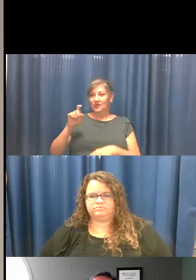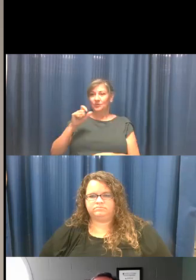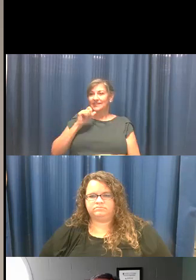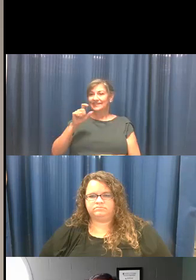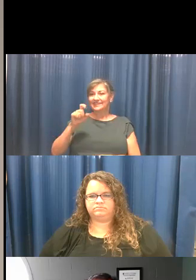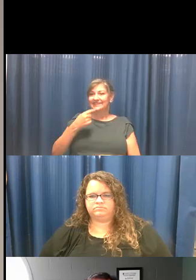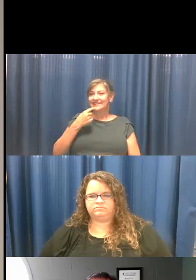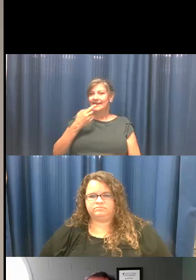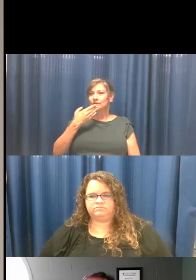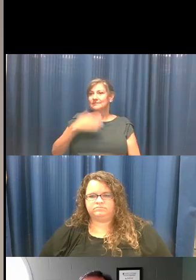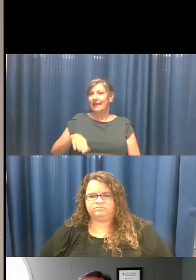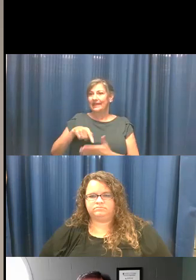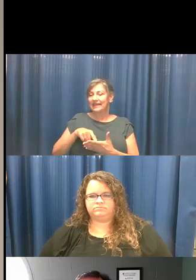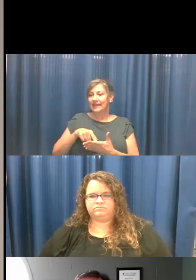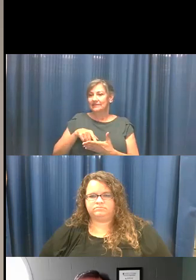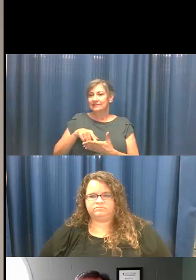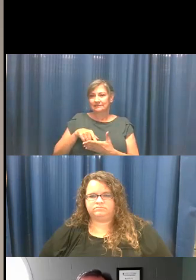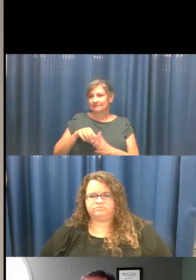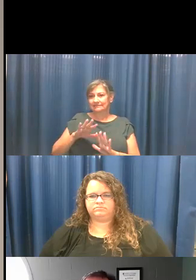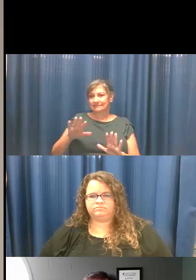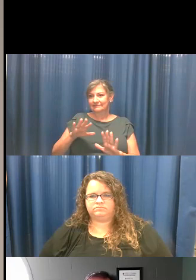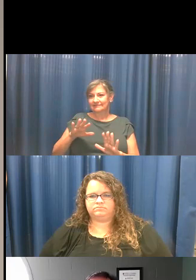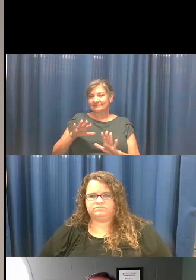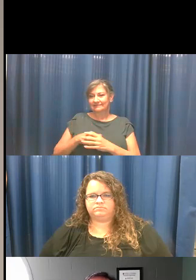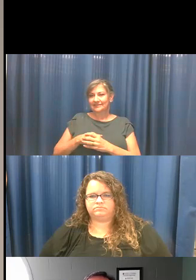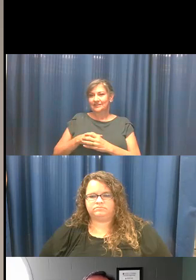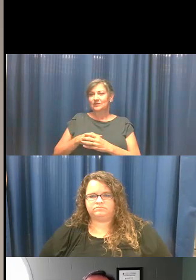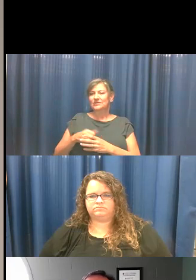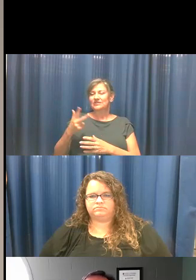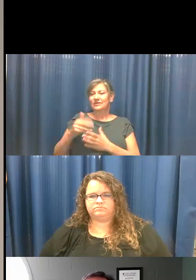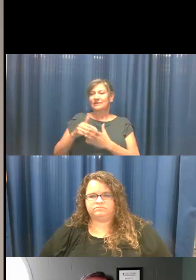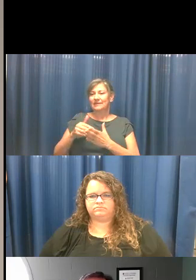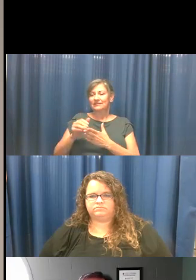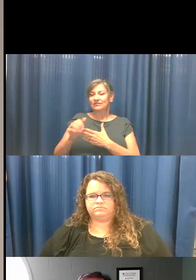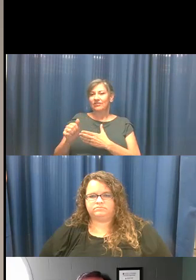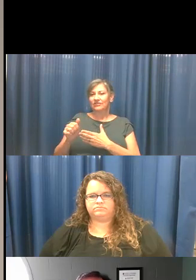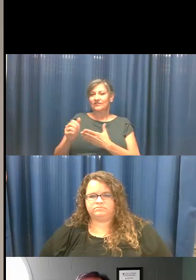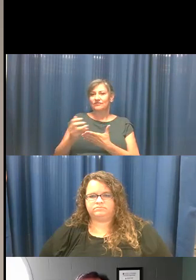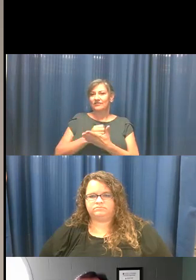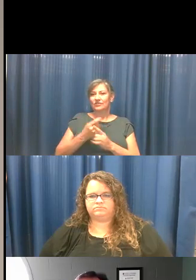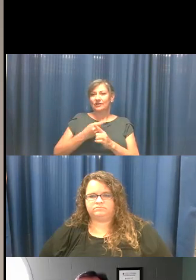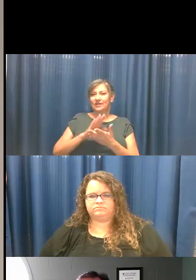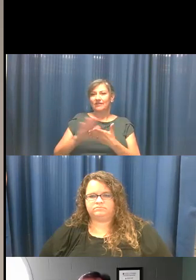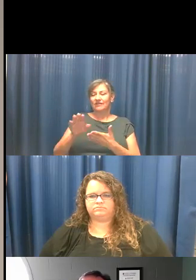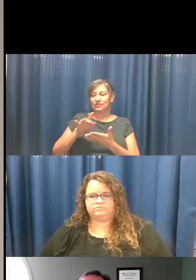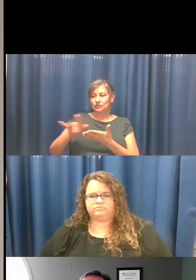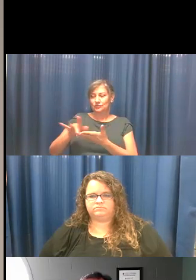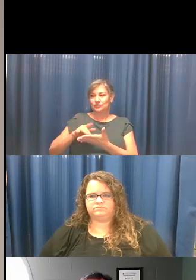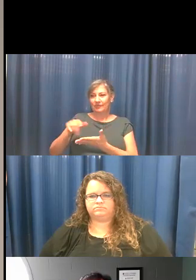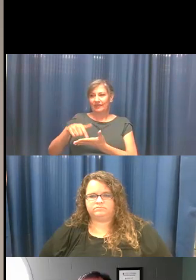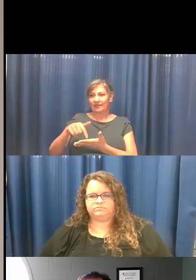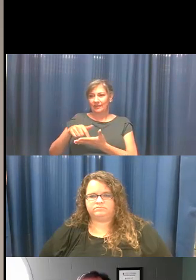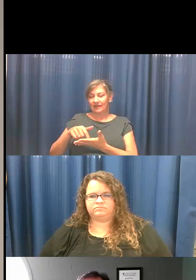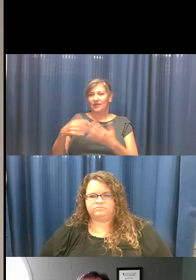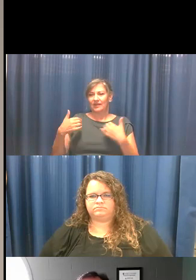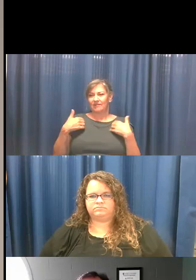debt. We actually put $3 million of revenue for the college to pay off that debt. So I think we've done a lot of